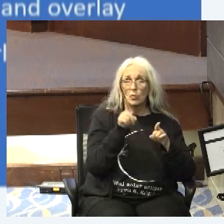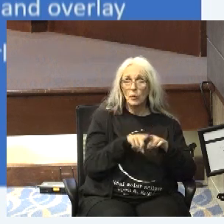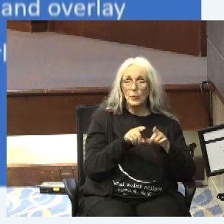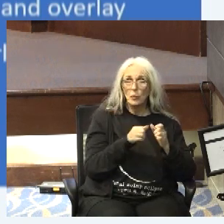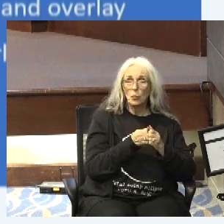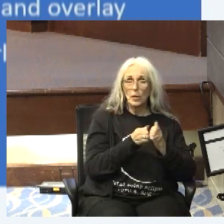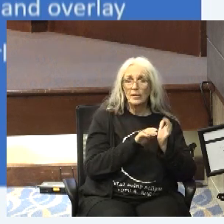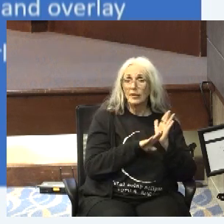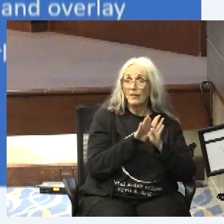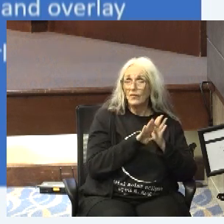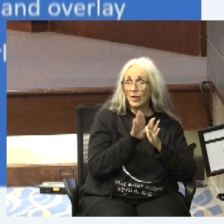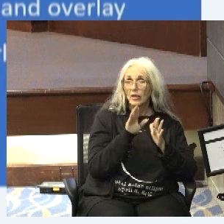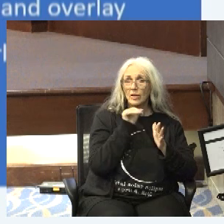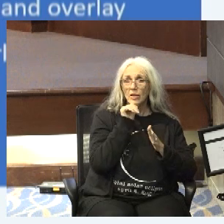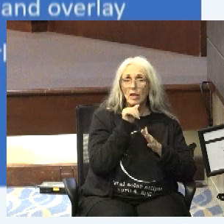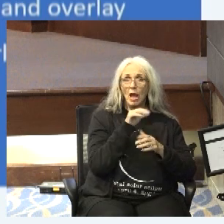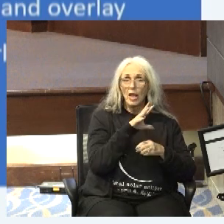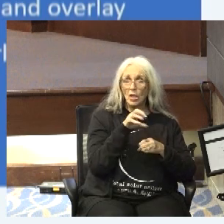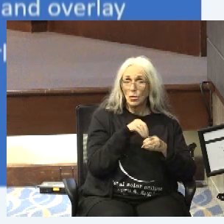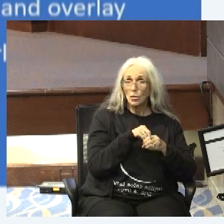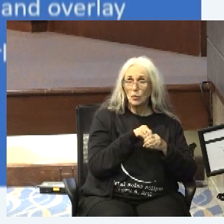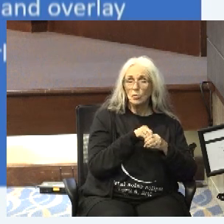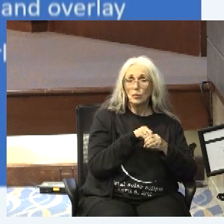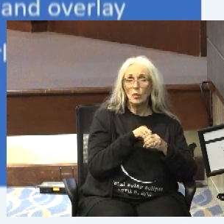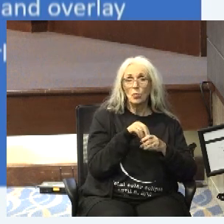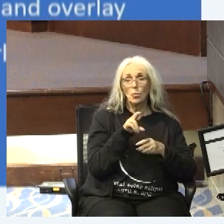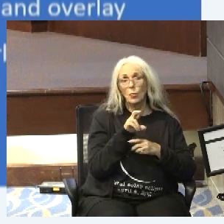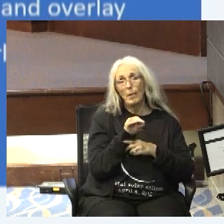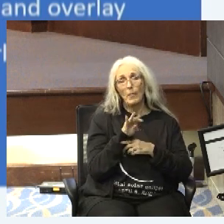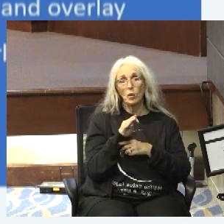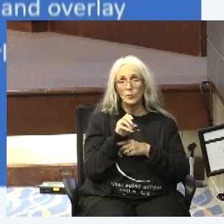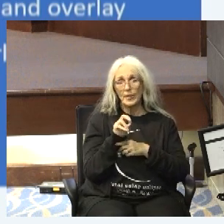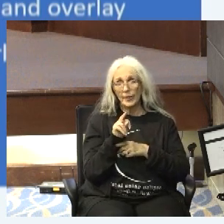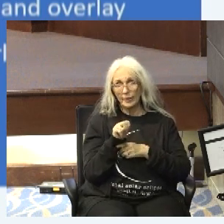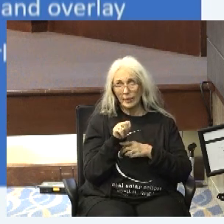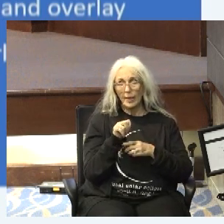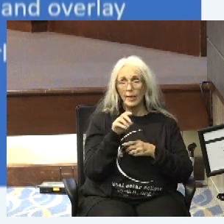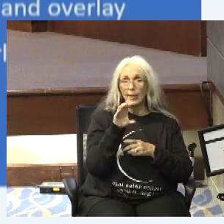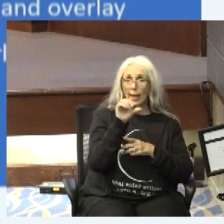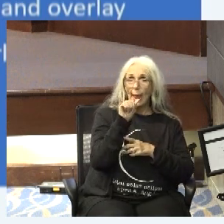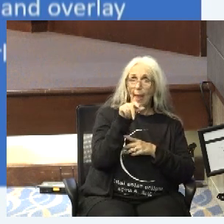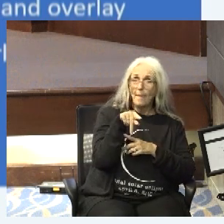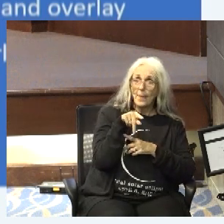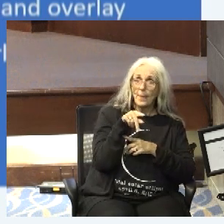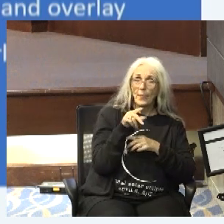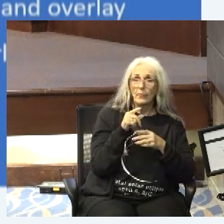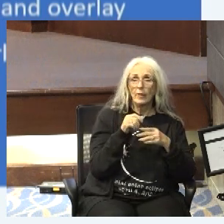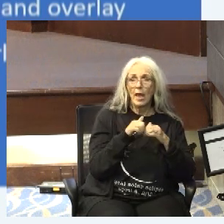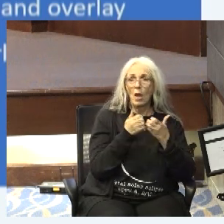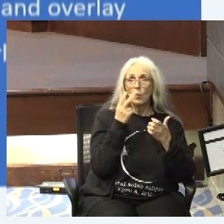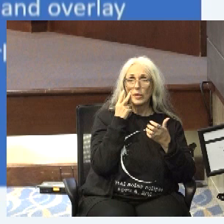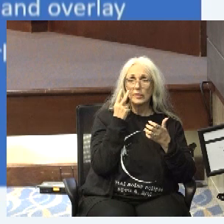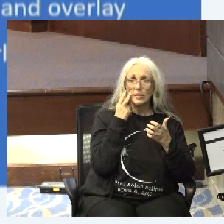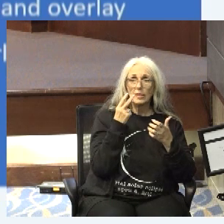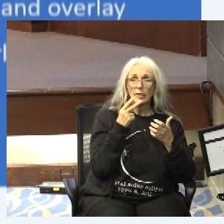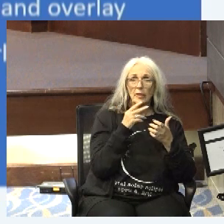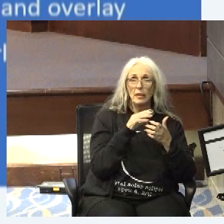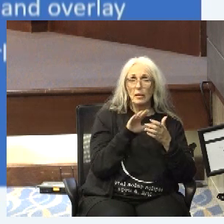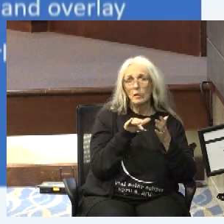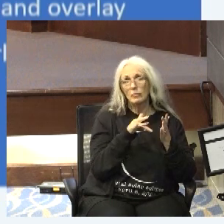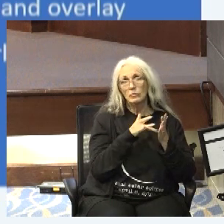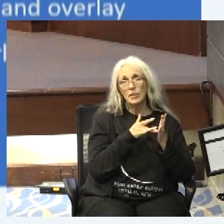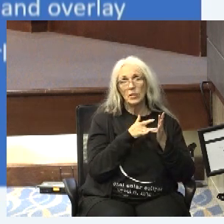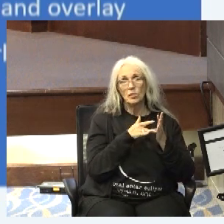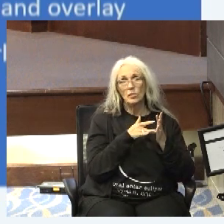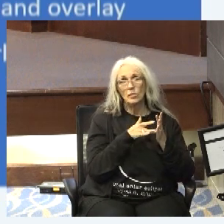developer doesn't necessarily include a reimbursement cap like we normally see in our TERS agreements. It allows